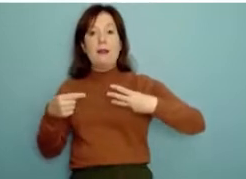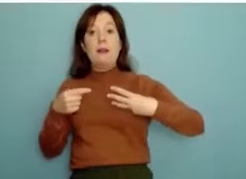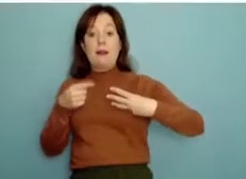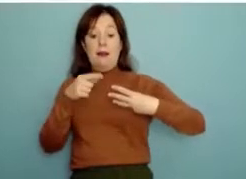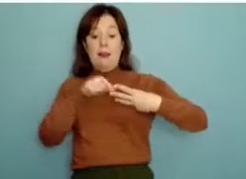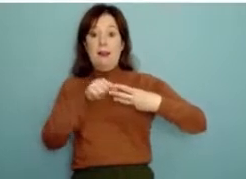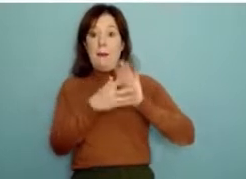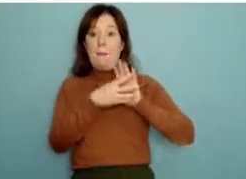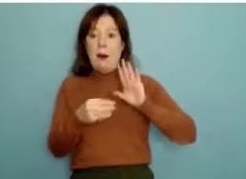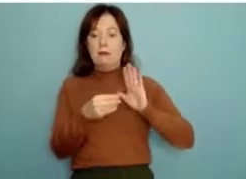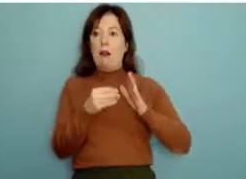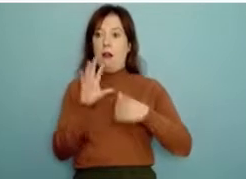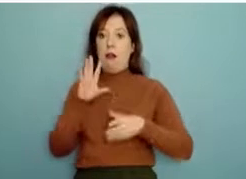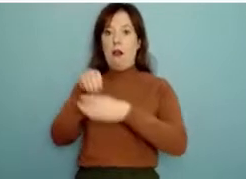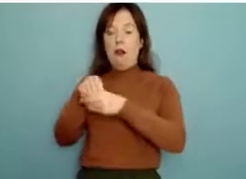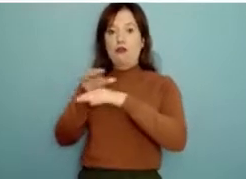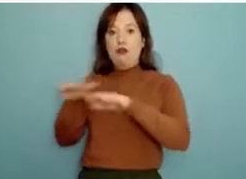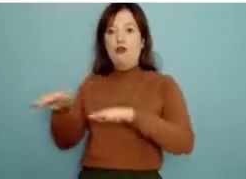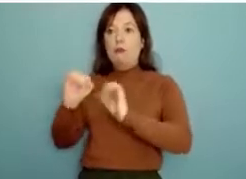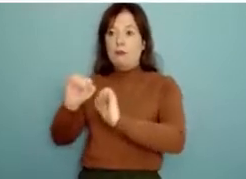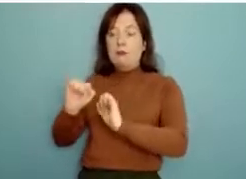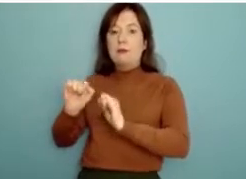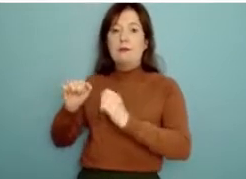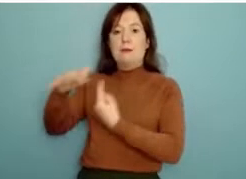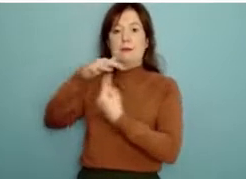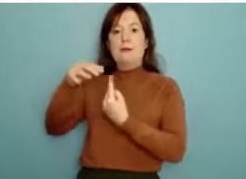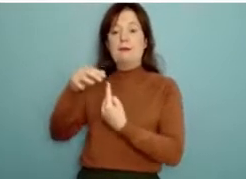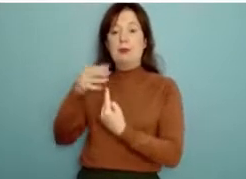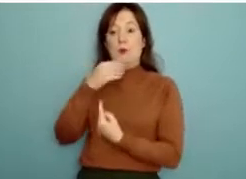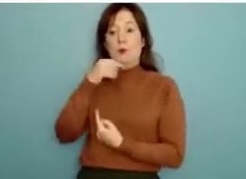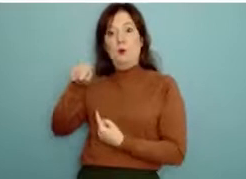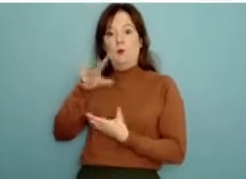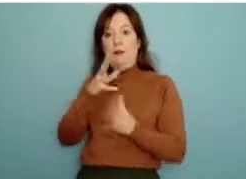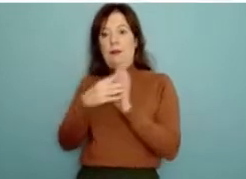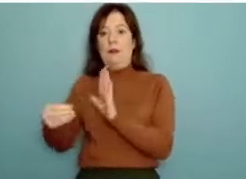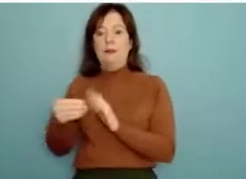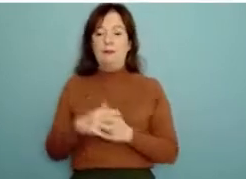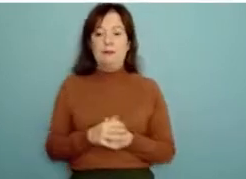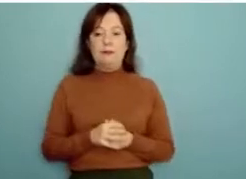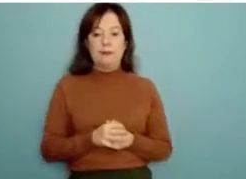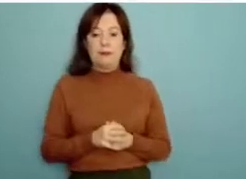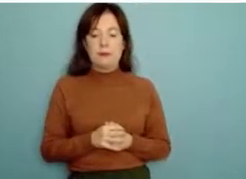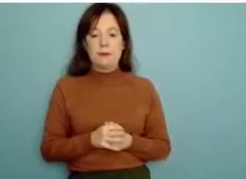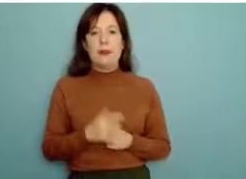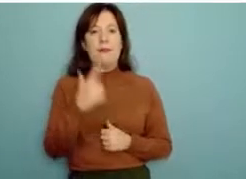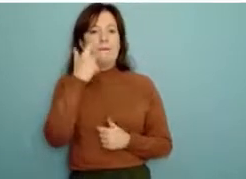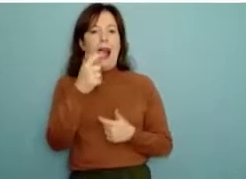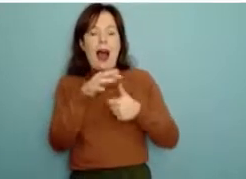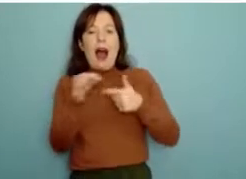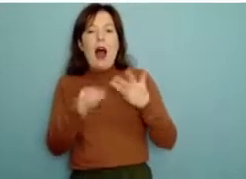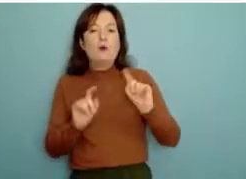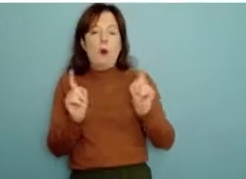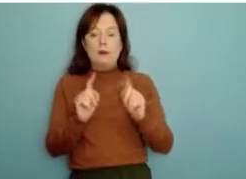settings in relation to outcome measures. So I'll just share some of the kind of highlights, if you like. So they wanted to take a